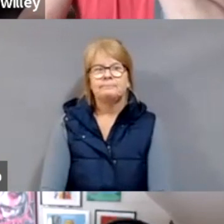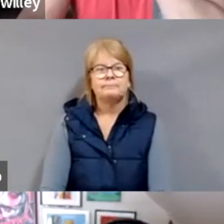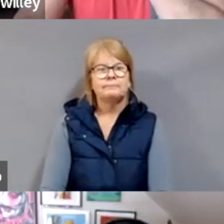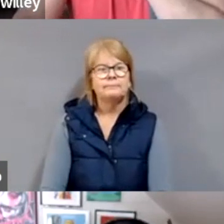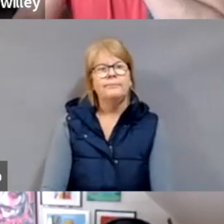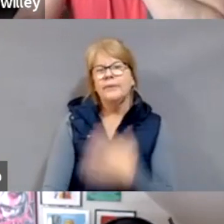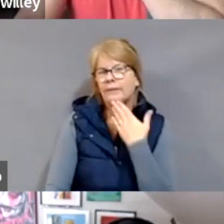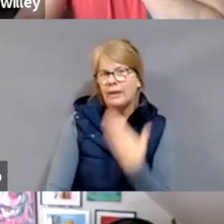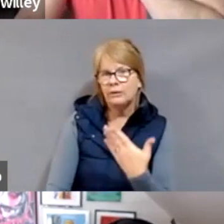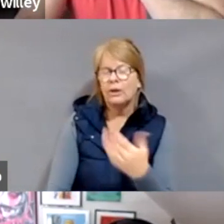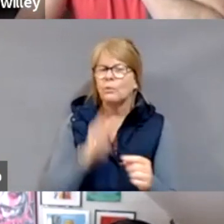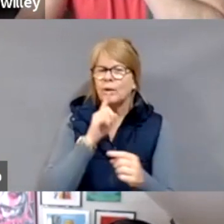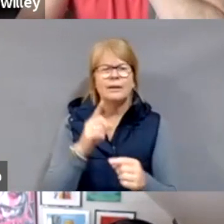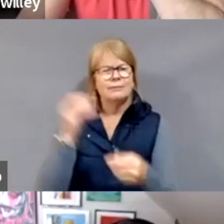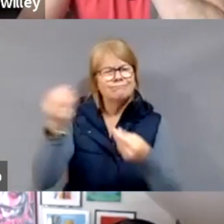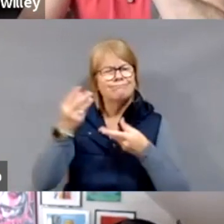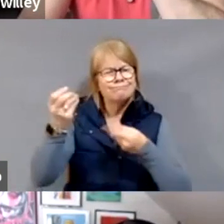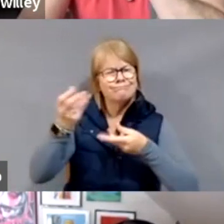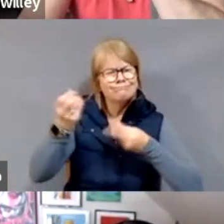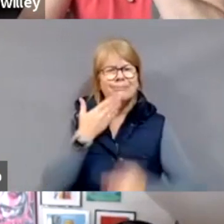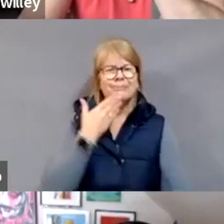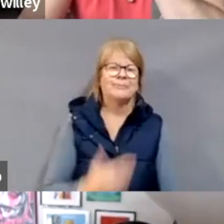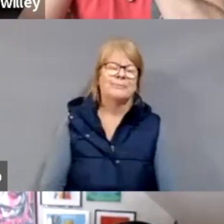Thank you. I really appreciate all these insights.